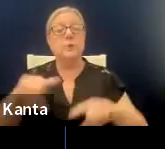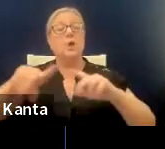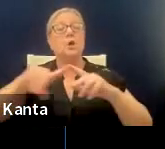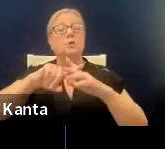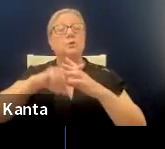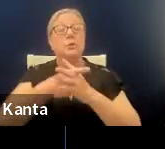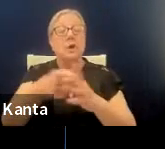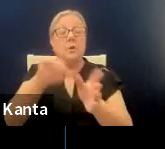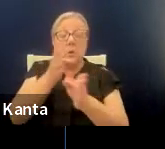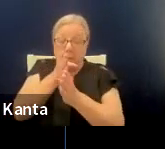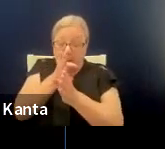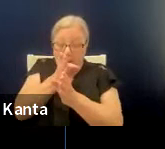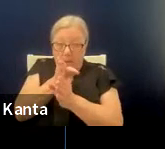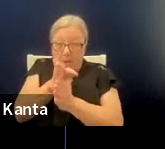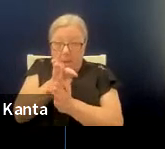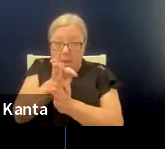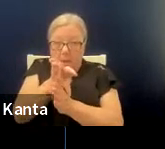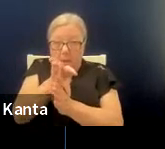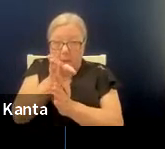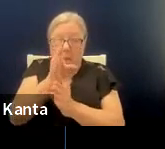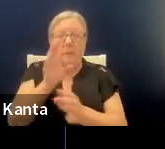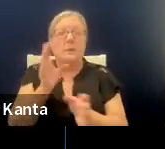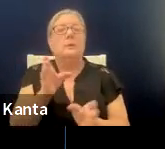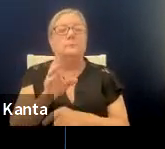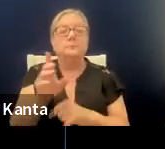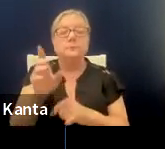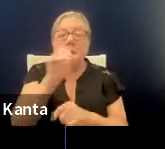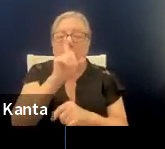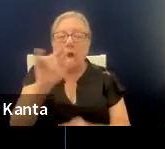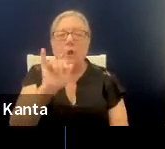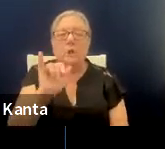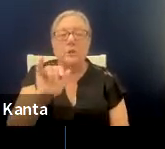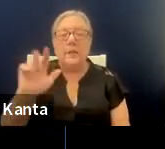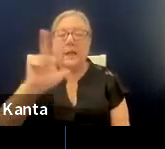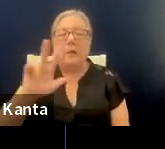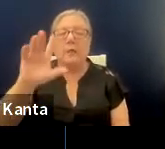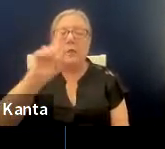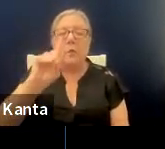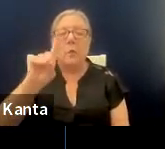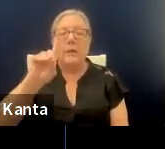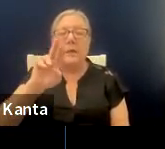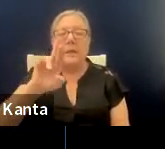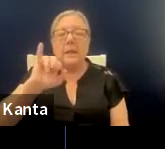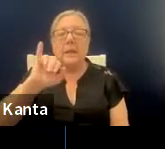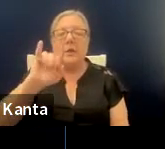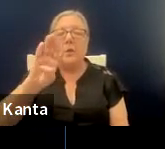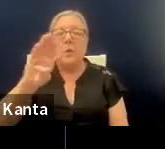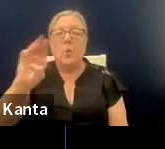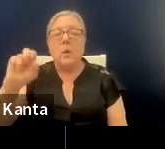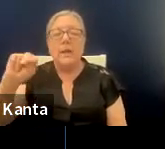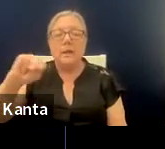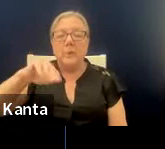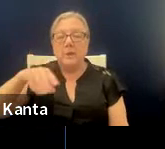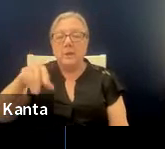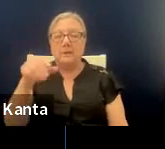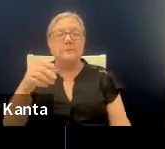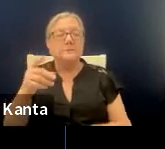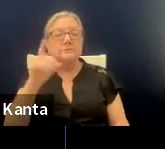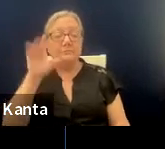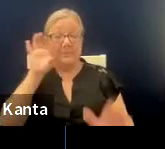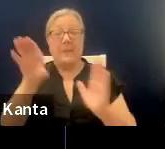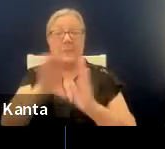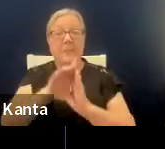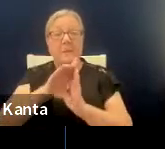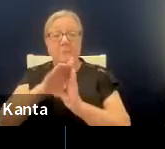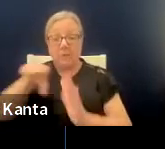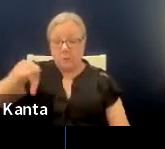design, which is the sort of 3D ribbon that the road takes as it passes in